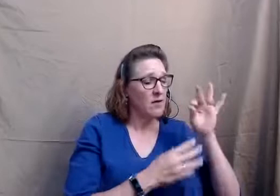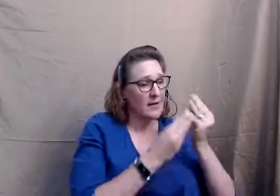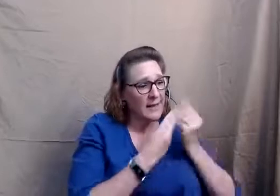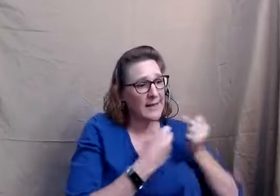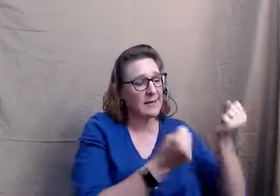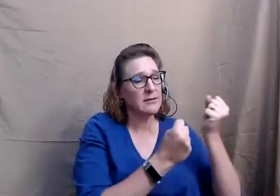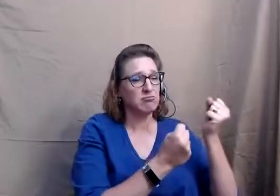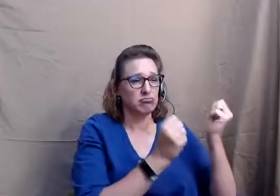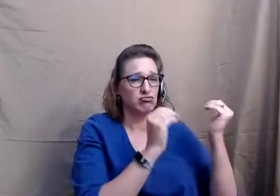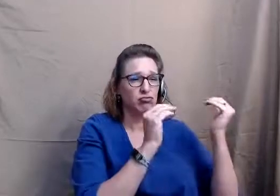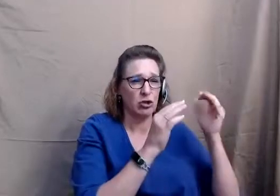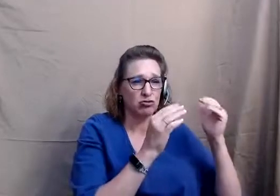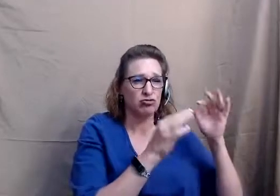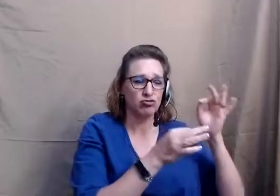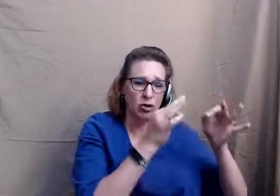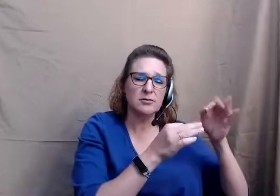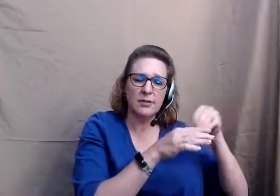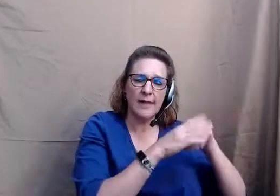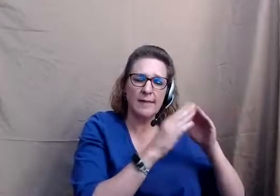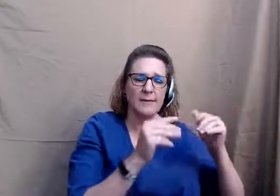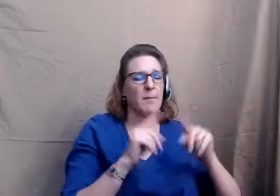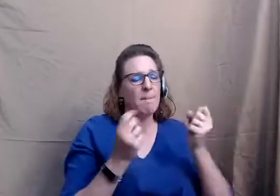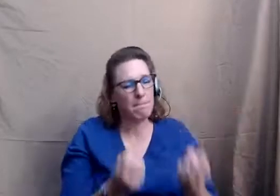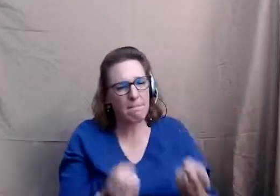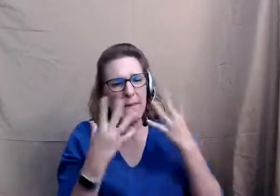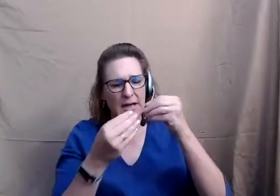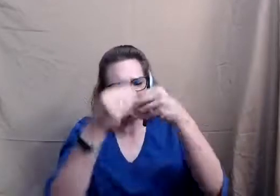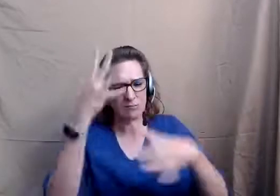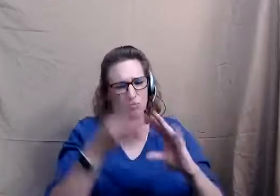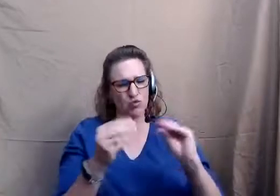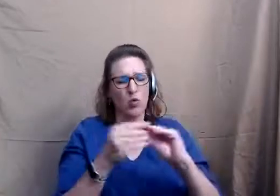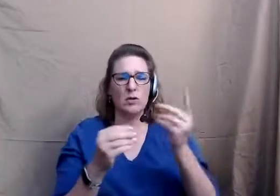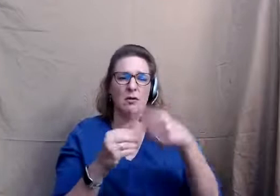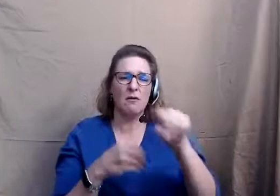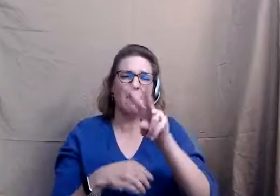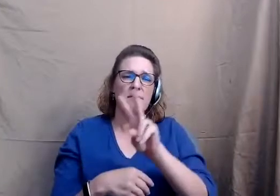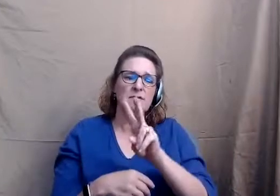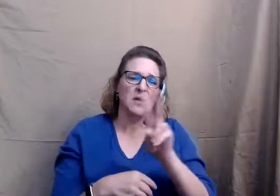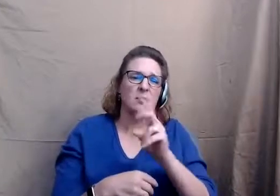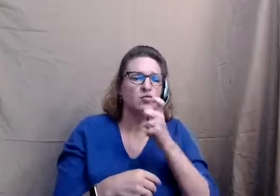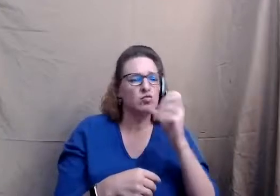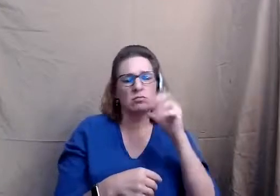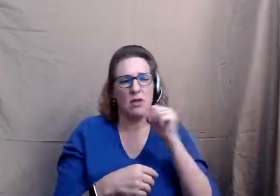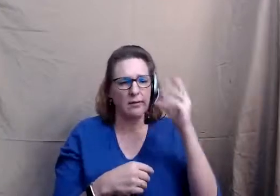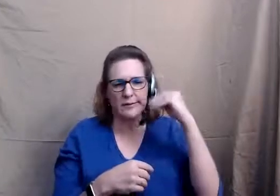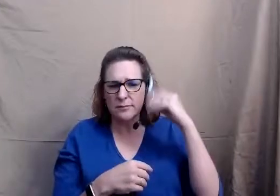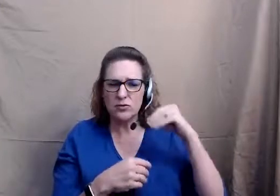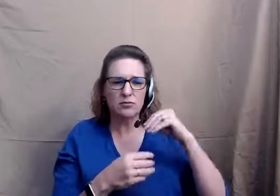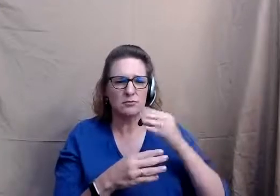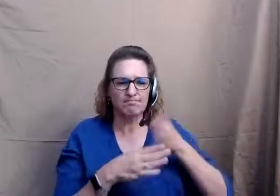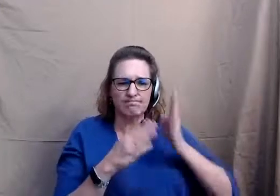there are also many stories of victims who did not get the response they needed or that they thought was helpful.